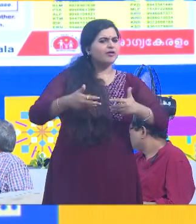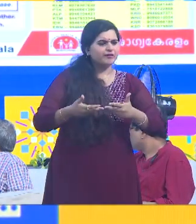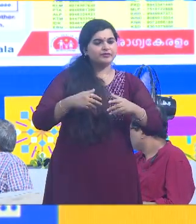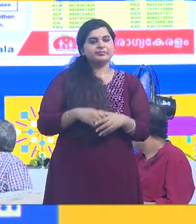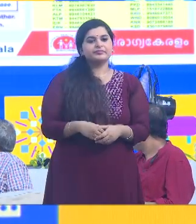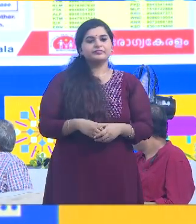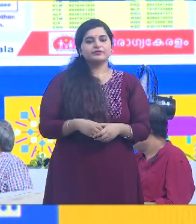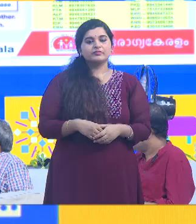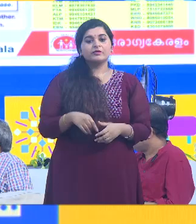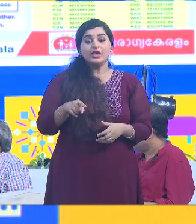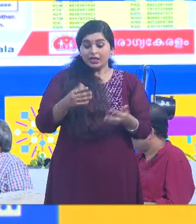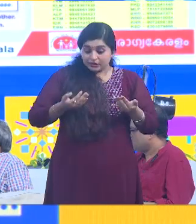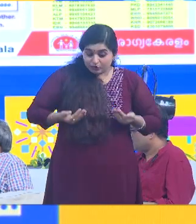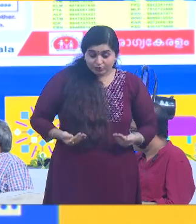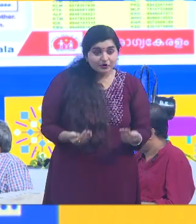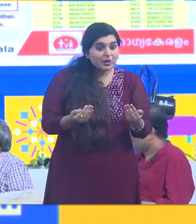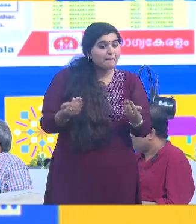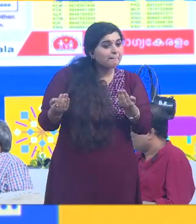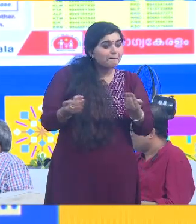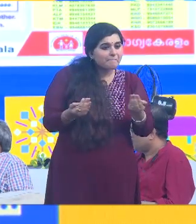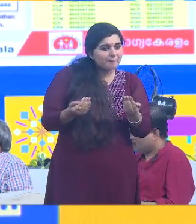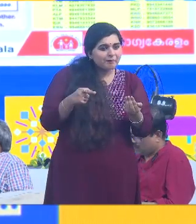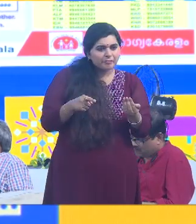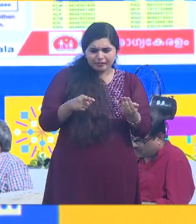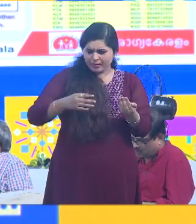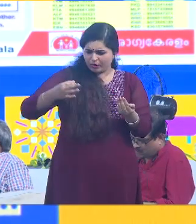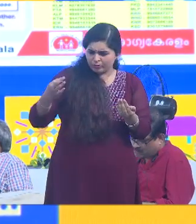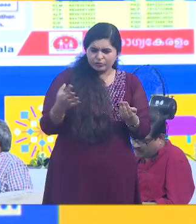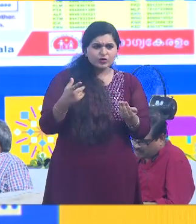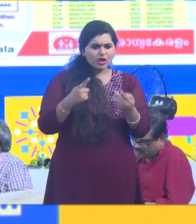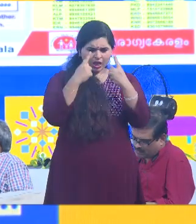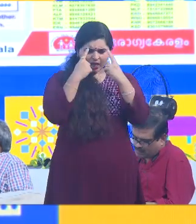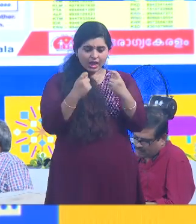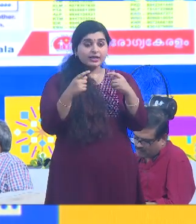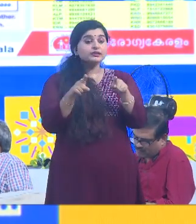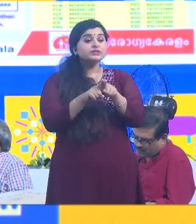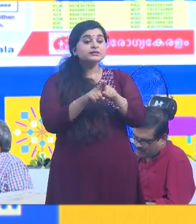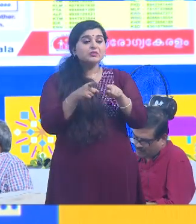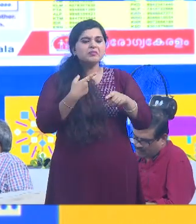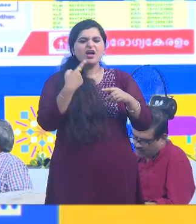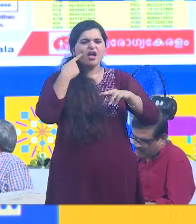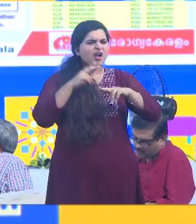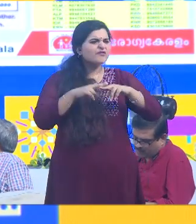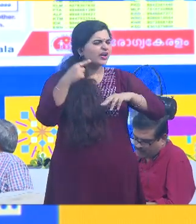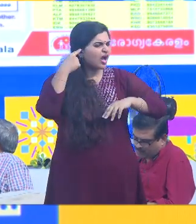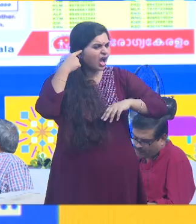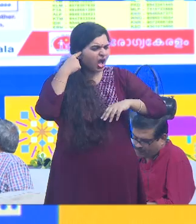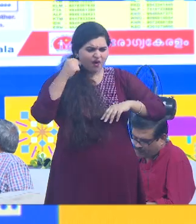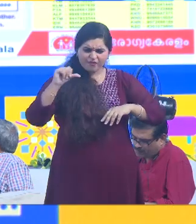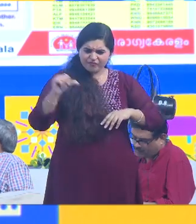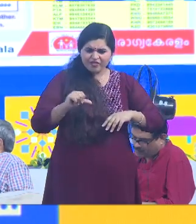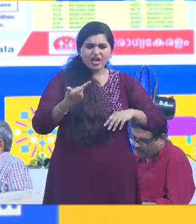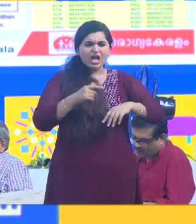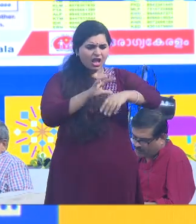Comprehensive newborn screening protocol. Best practices are introduced, especially the birth defect screening, pulse oximetry screening,